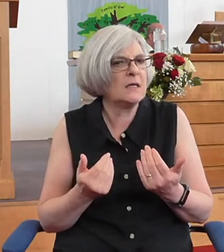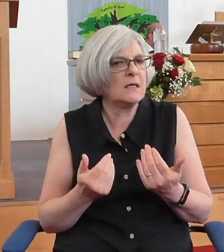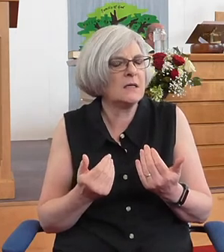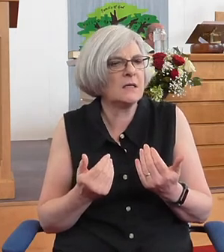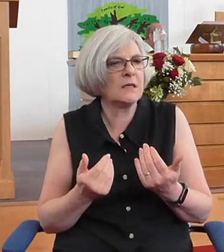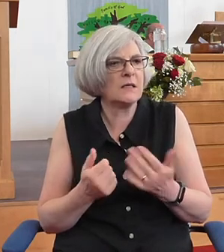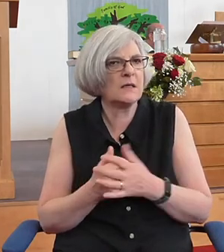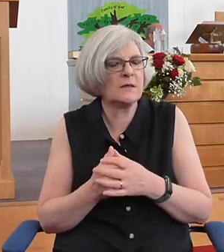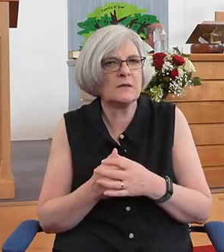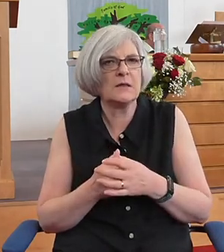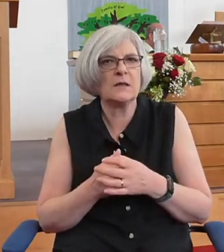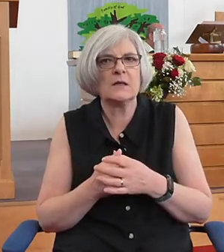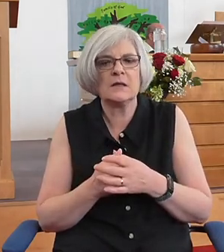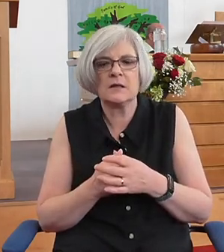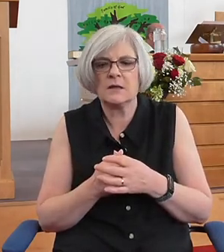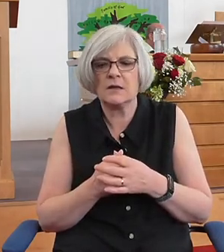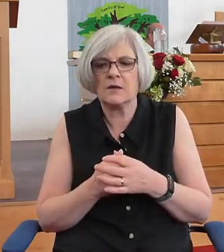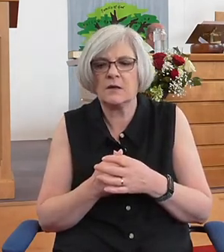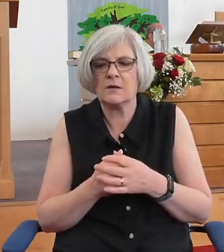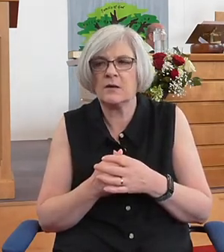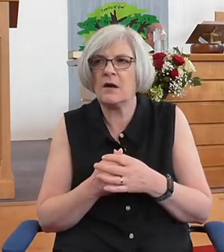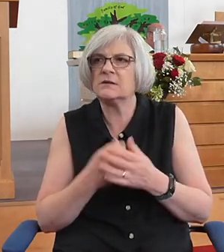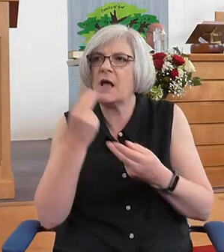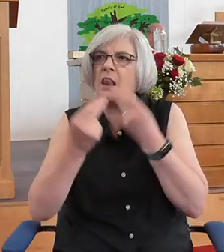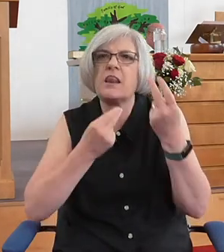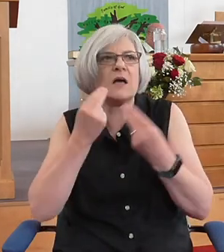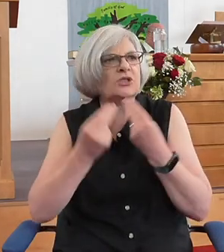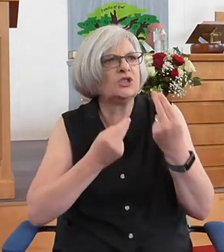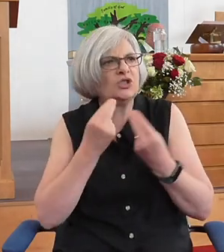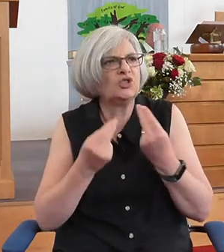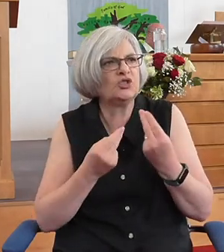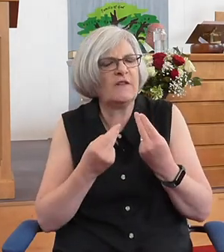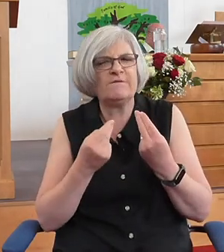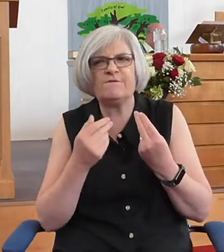ably assisted by Anne Jackson, is hosting a lunch for the